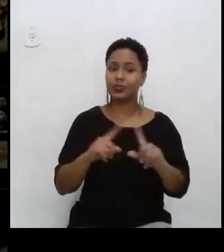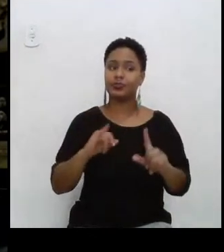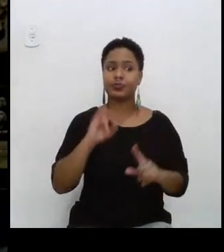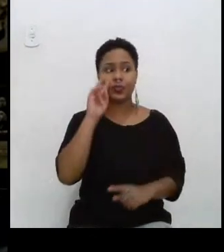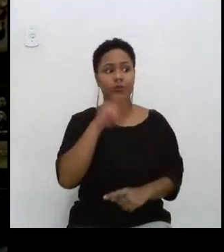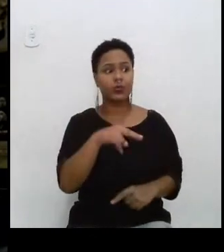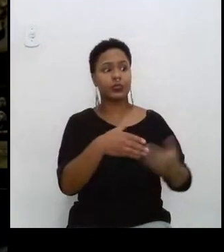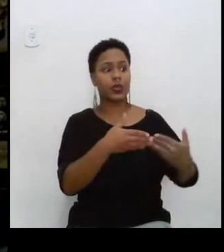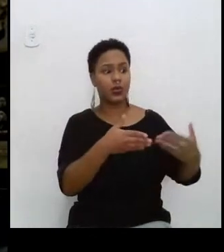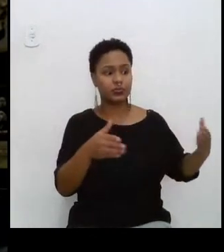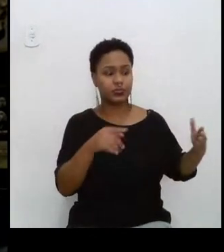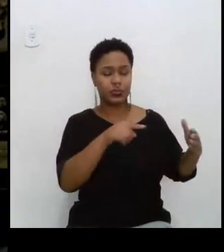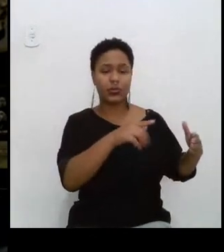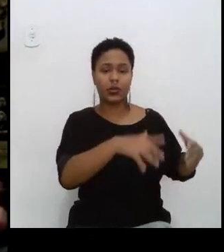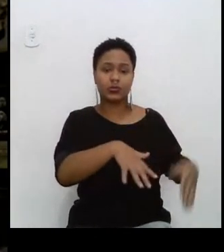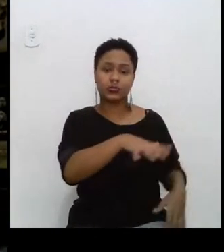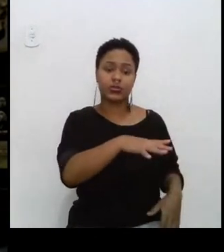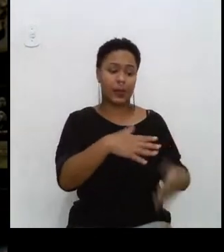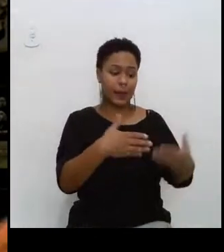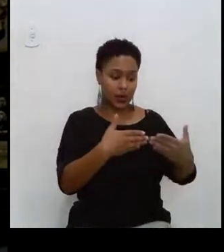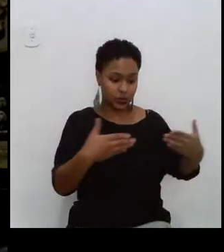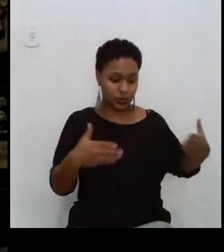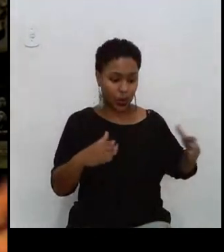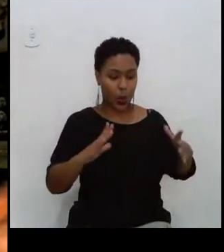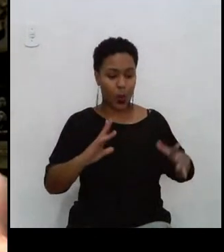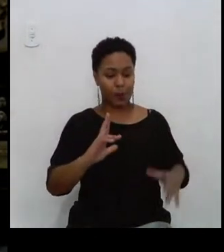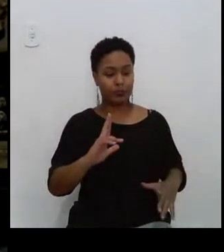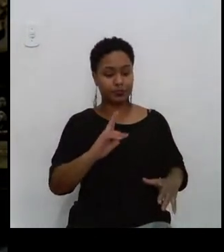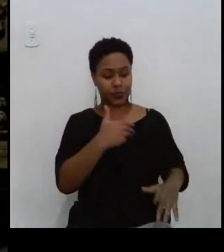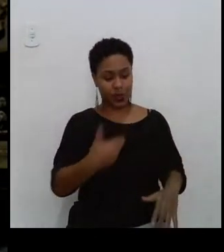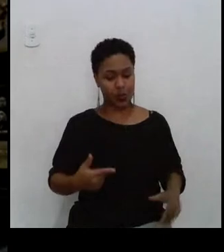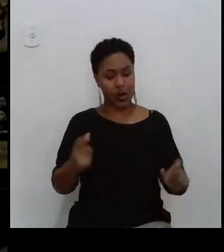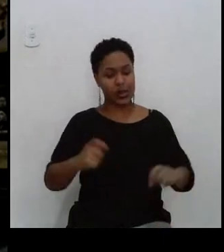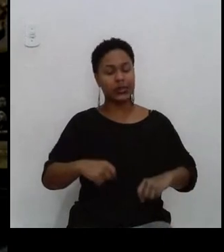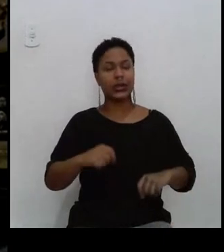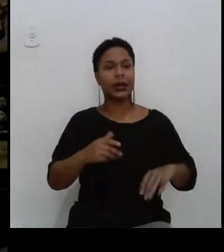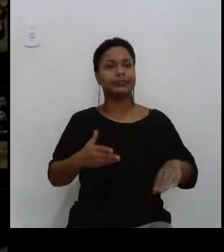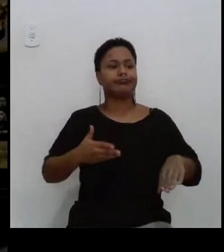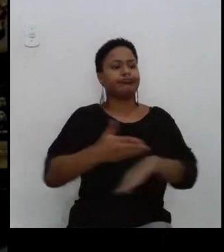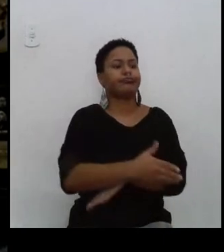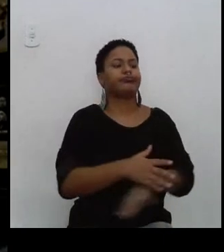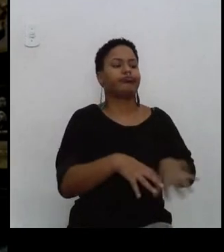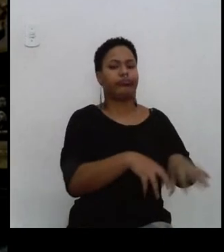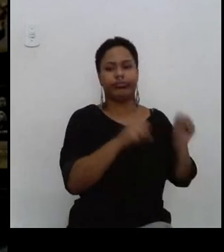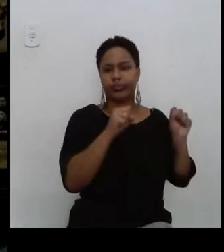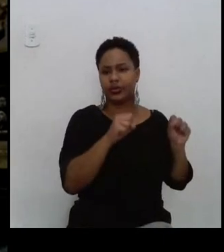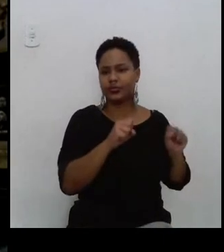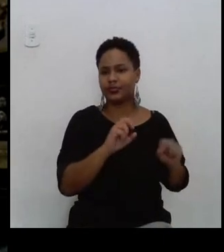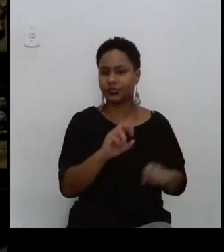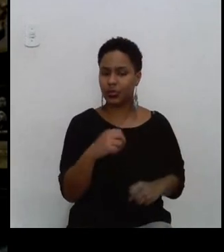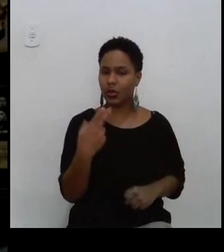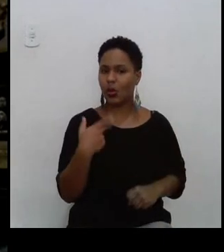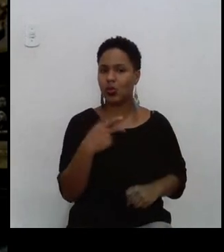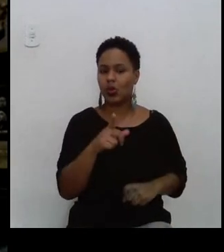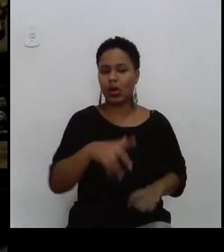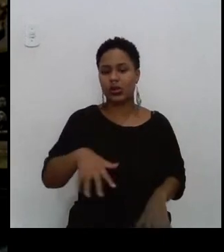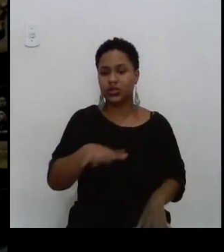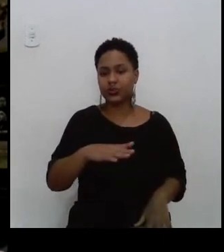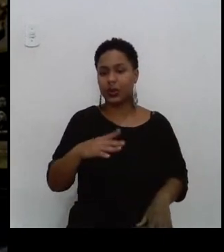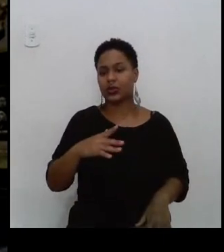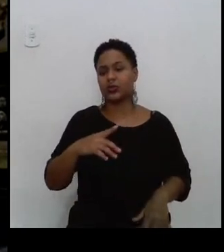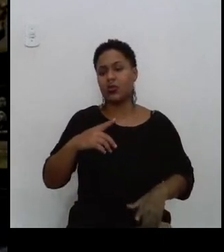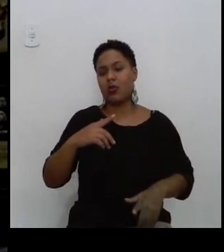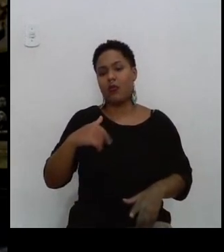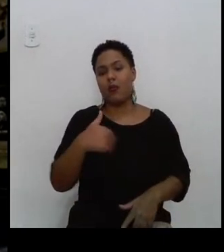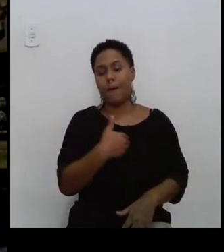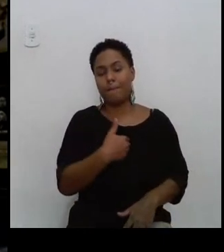Azul ela passou por aqui have your Pride Pocket snack discoteca dance discoteca and Hide and